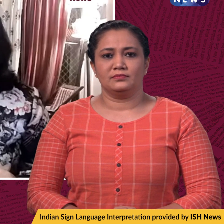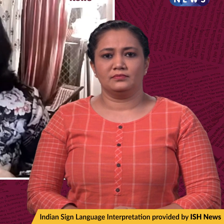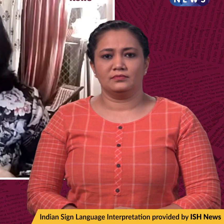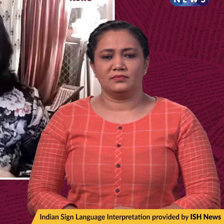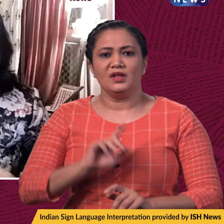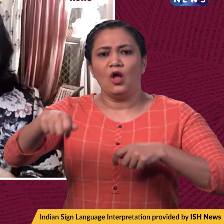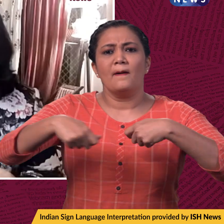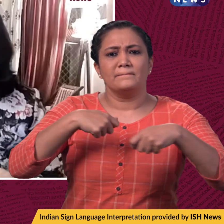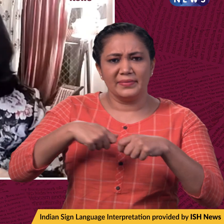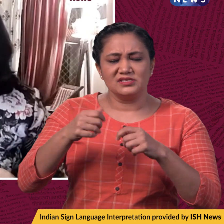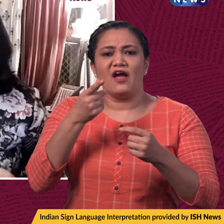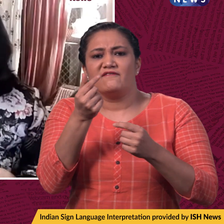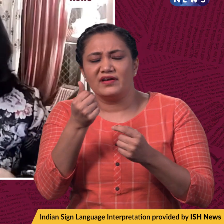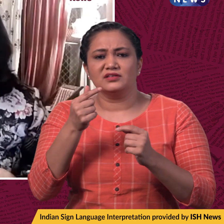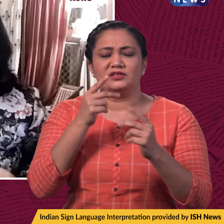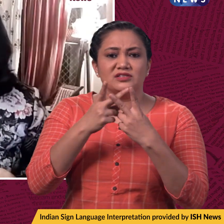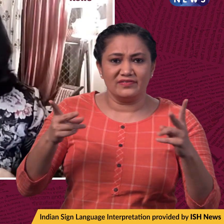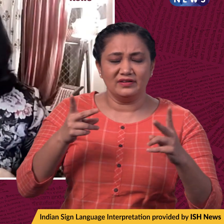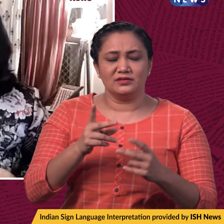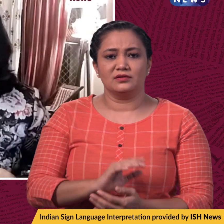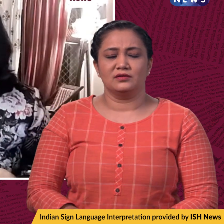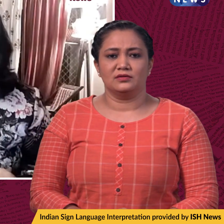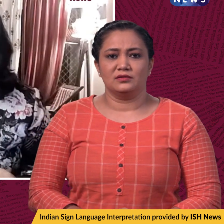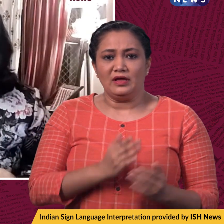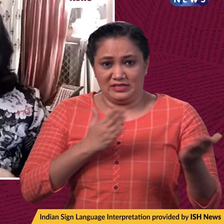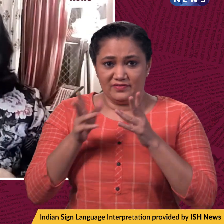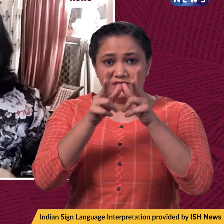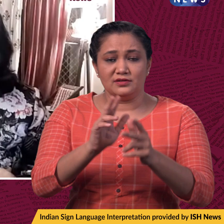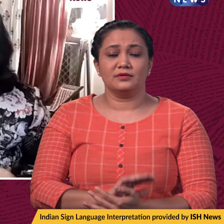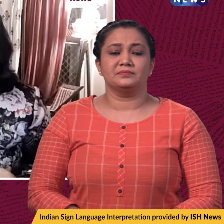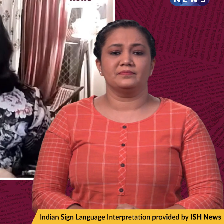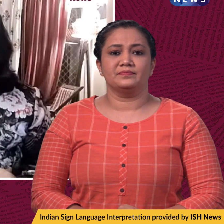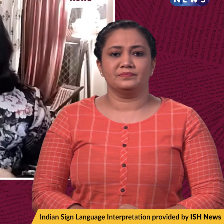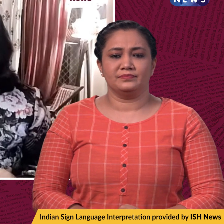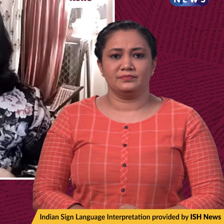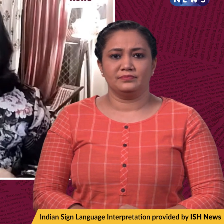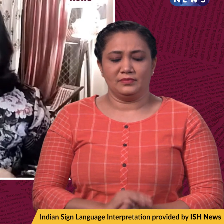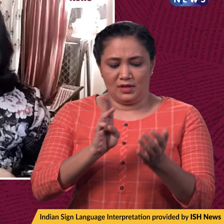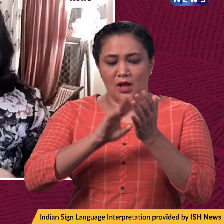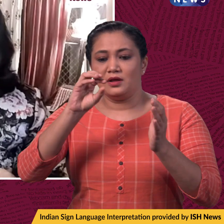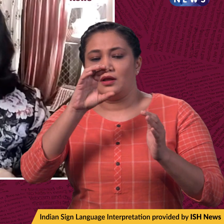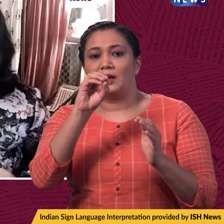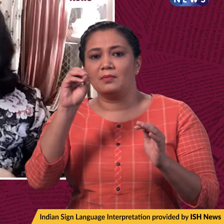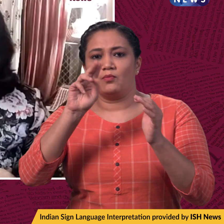Now, American business and financial services company Moody has said that